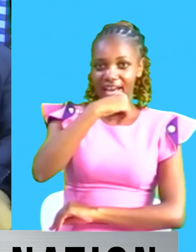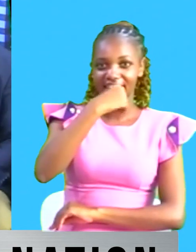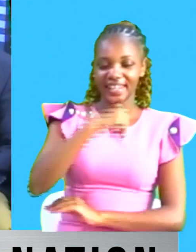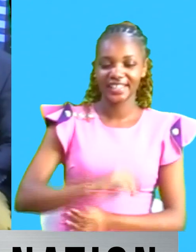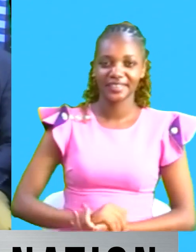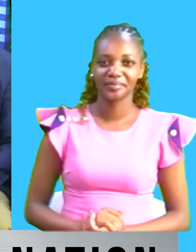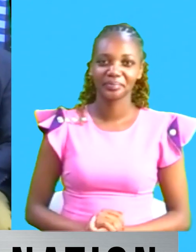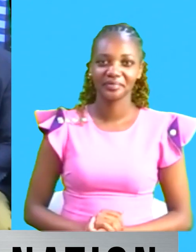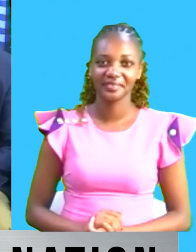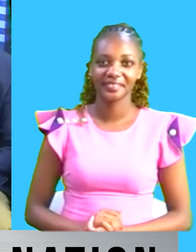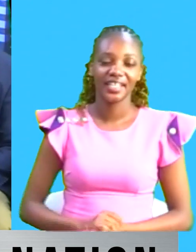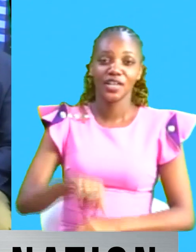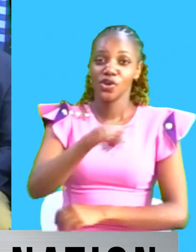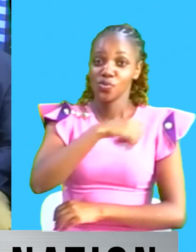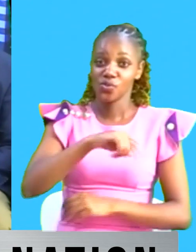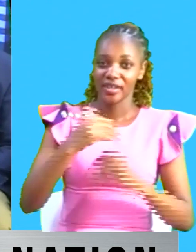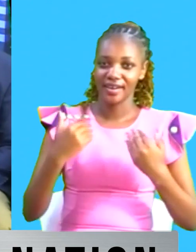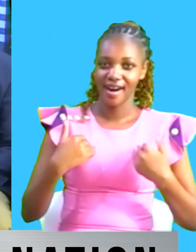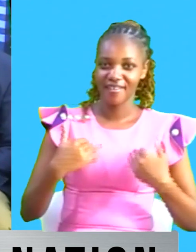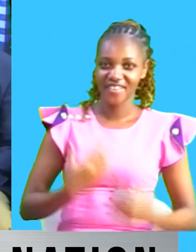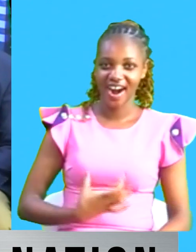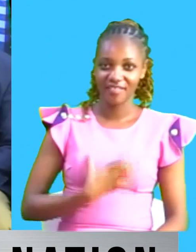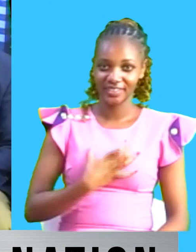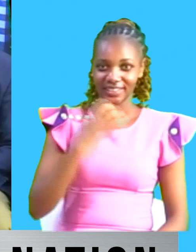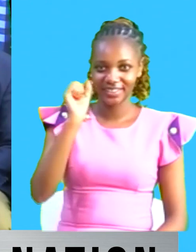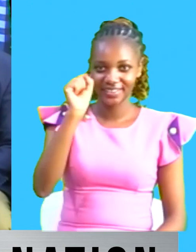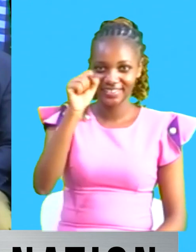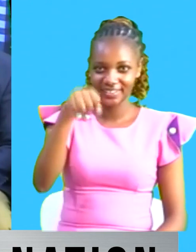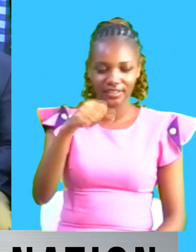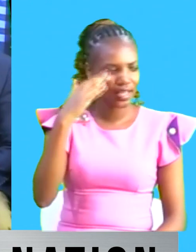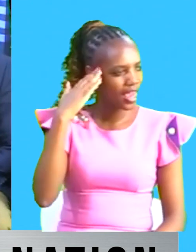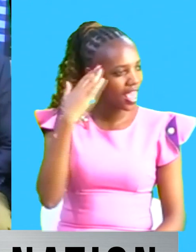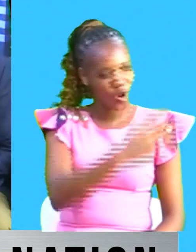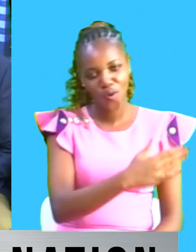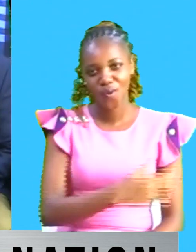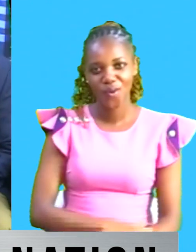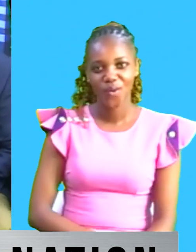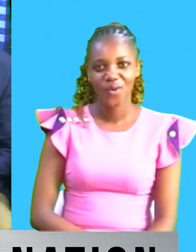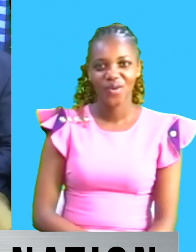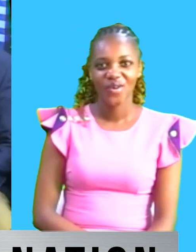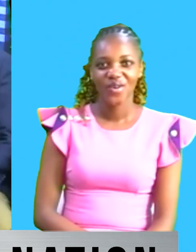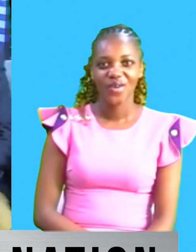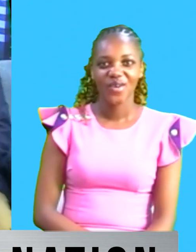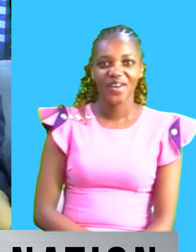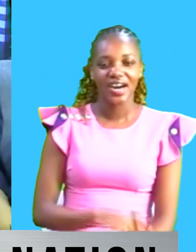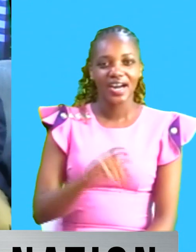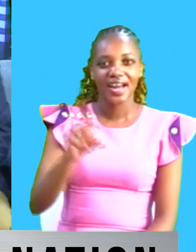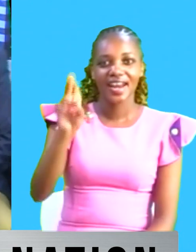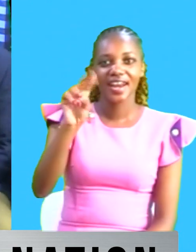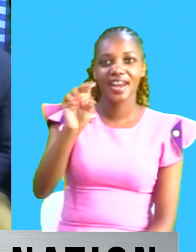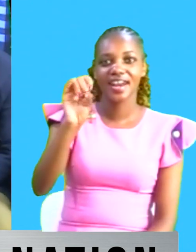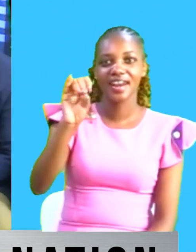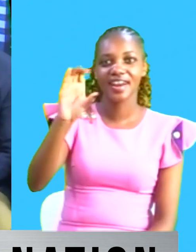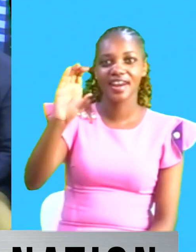Wairimo. We have a guest. Yes. Hi, Nicholas. Yes, Jonah. How are you Nicholas Oyo. Yes,